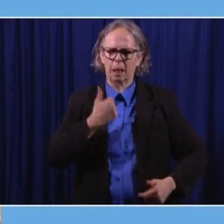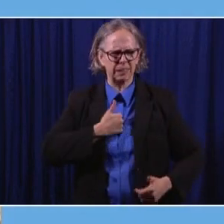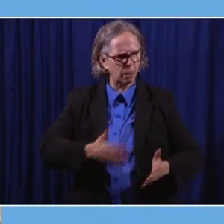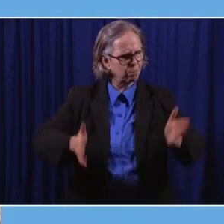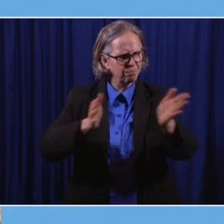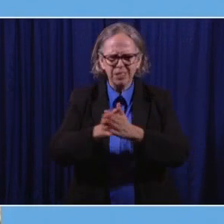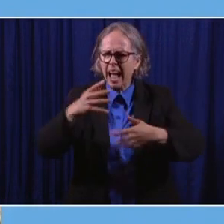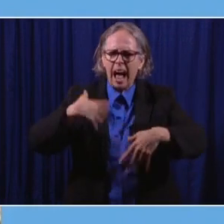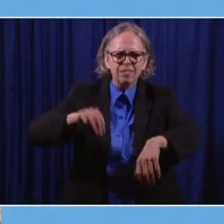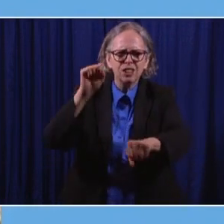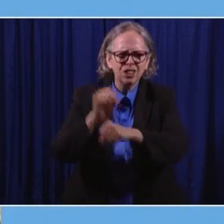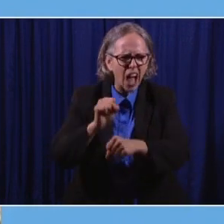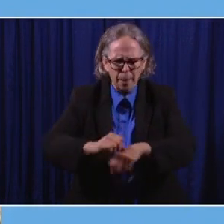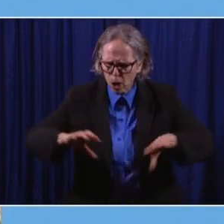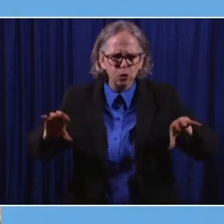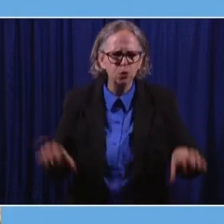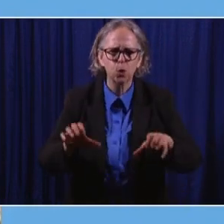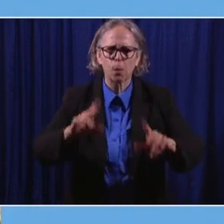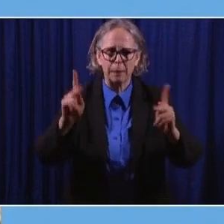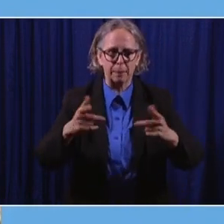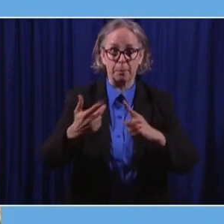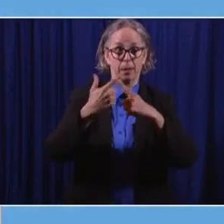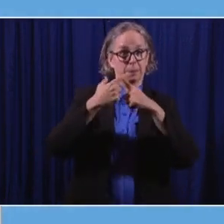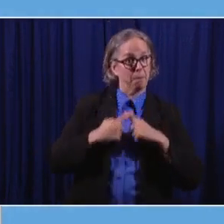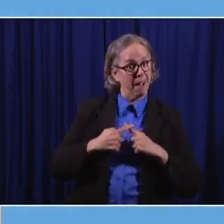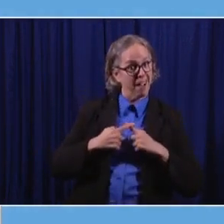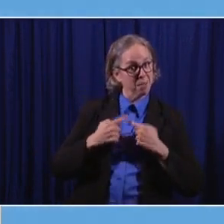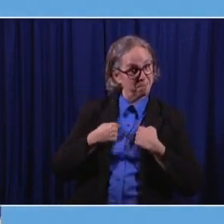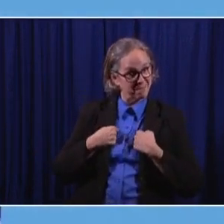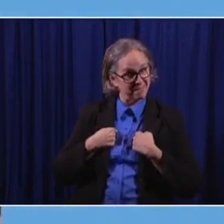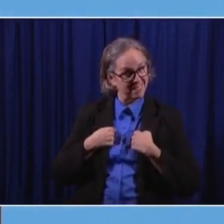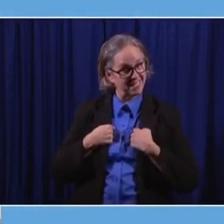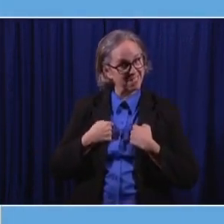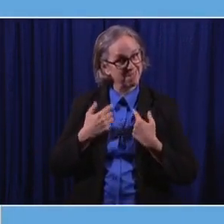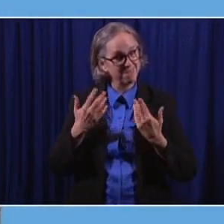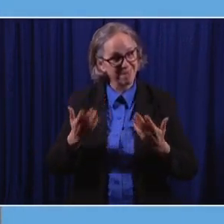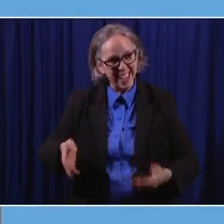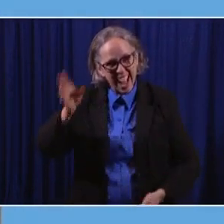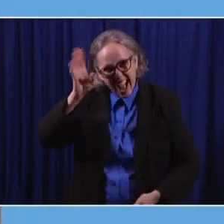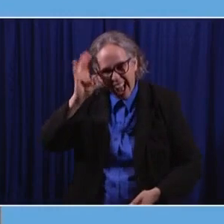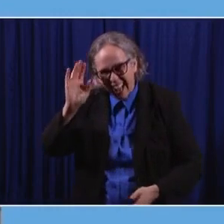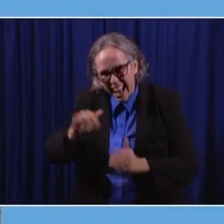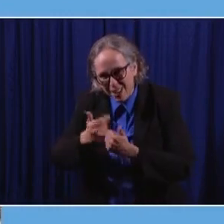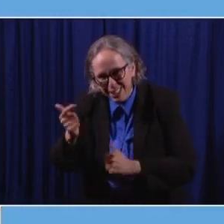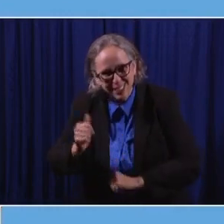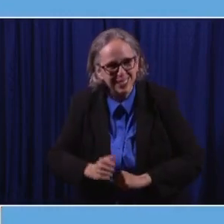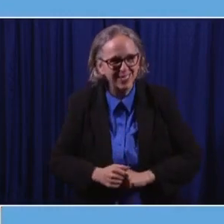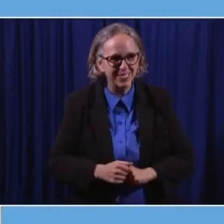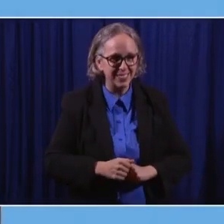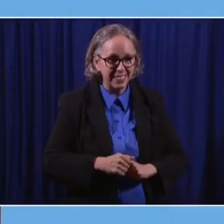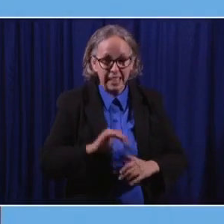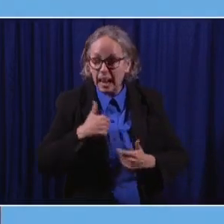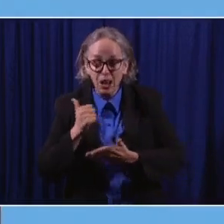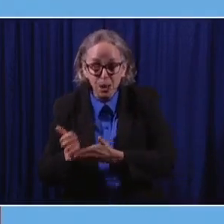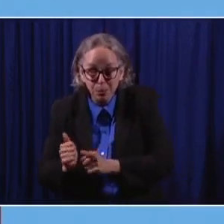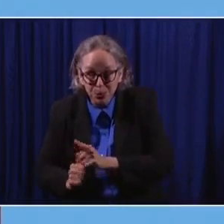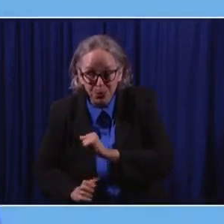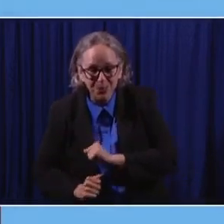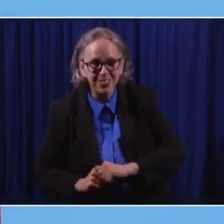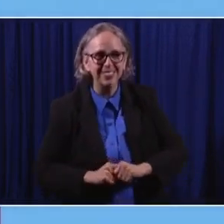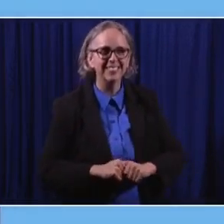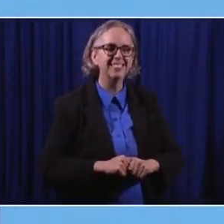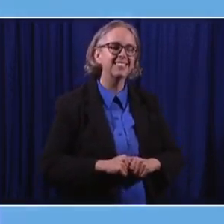people out there who are relying on you that need jobs. Hey guys, how you doing? I'm here to help you out a little bit. There's not a lot